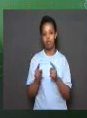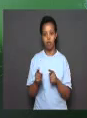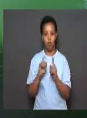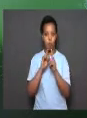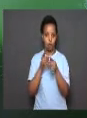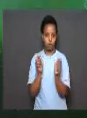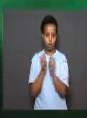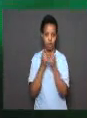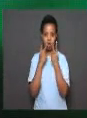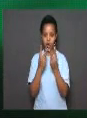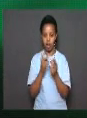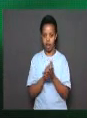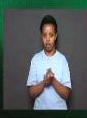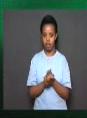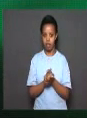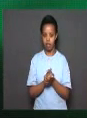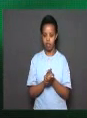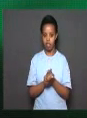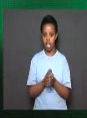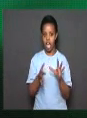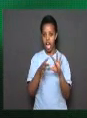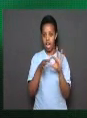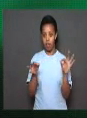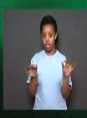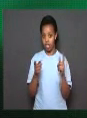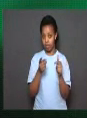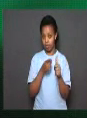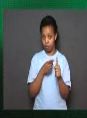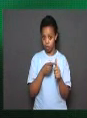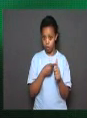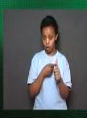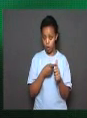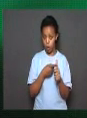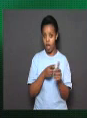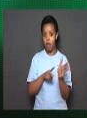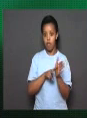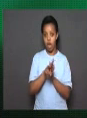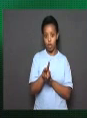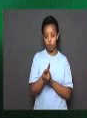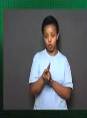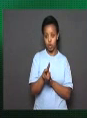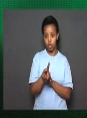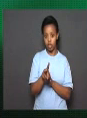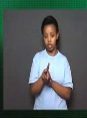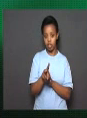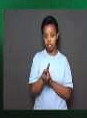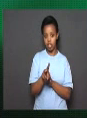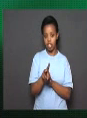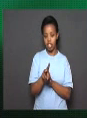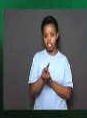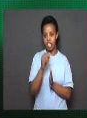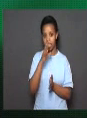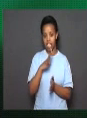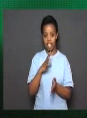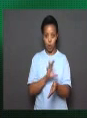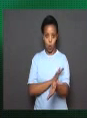answers together. The statement, "Viruses are 1,000 times smaller